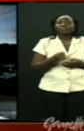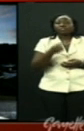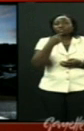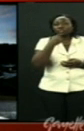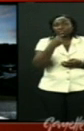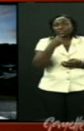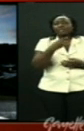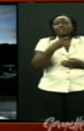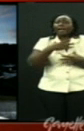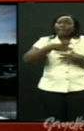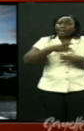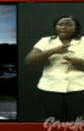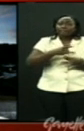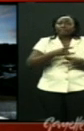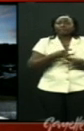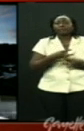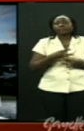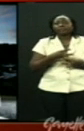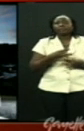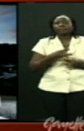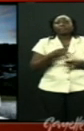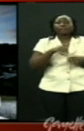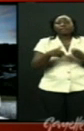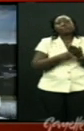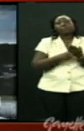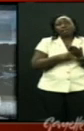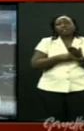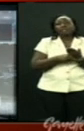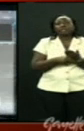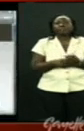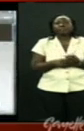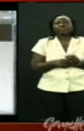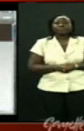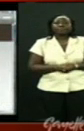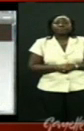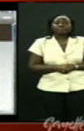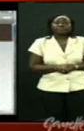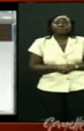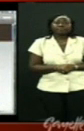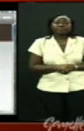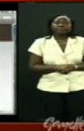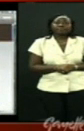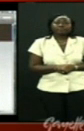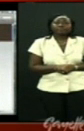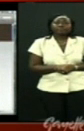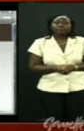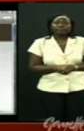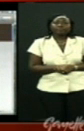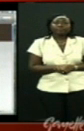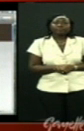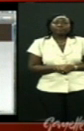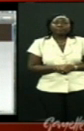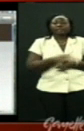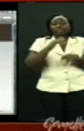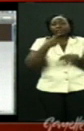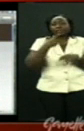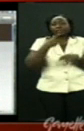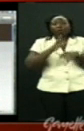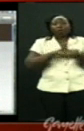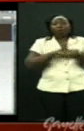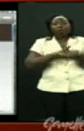A lot of people are online, a lot of people read blogs and websites and that kind of stuff. Online publishing is also easier to get